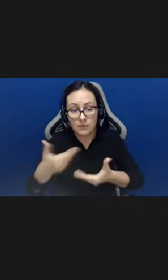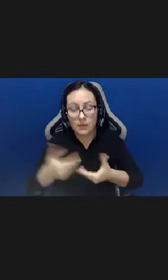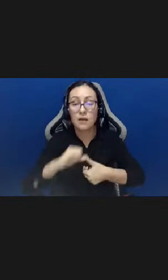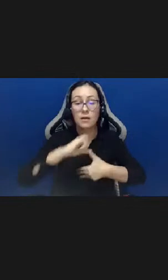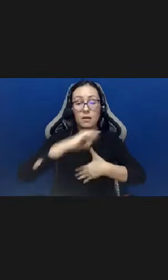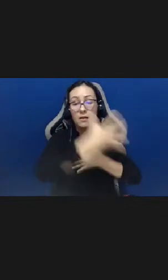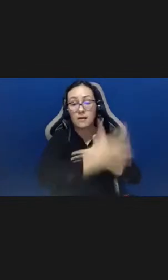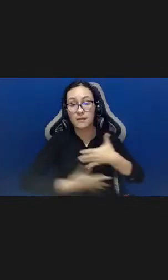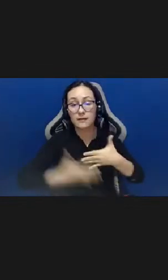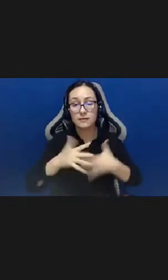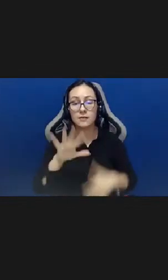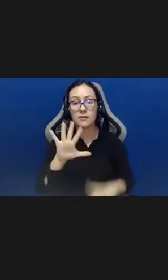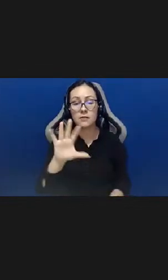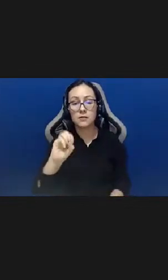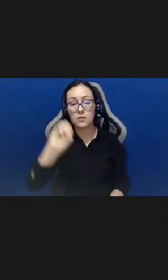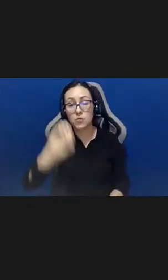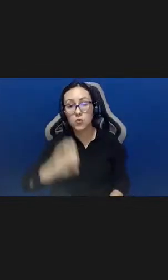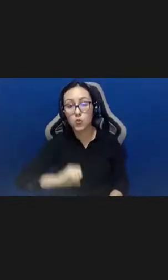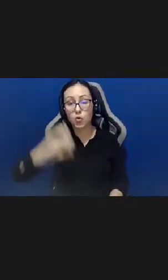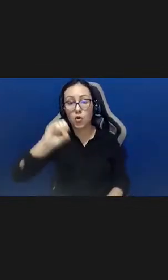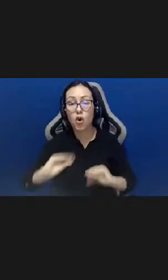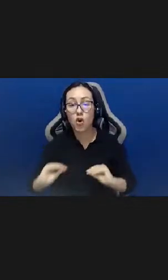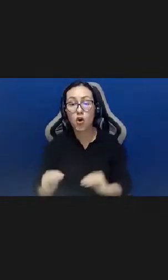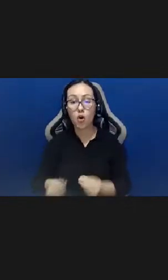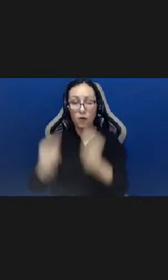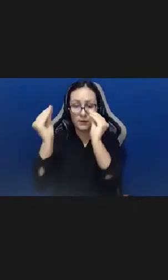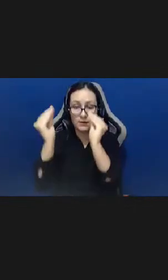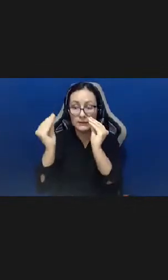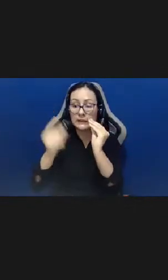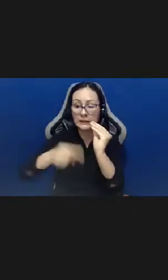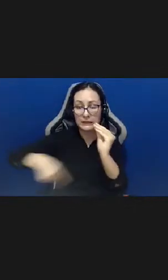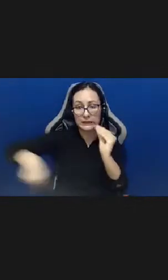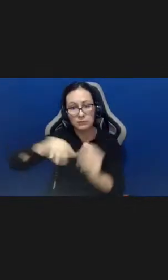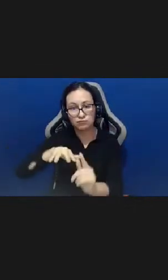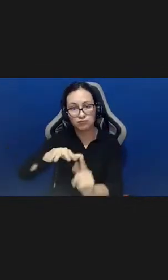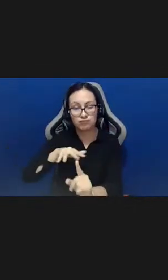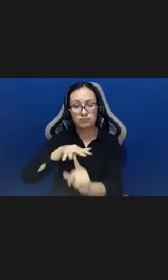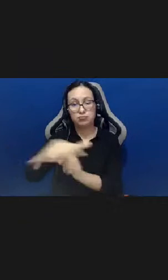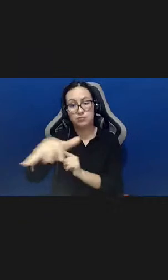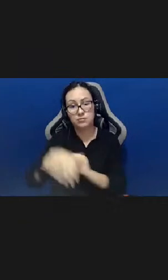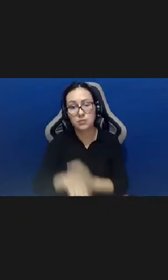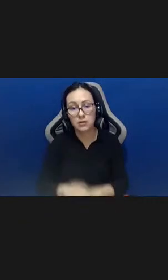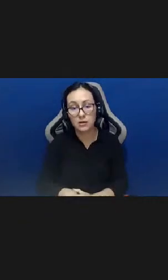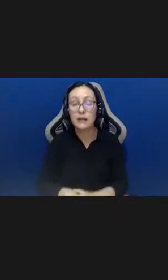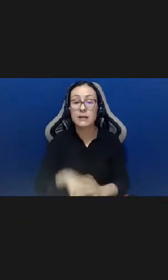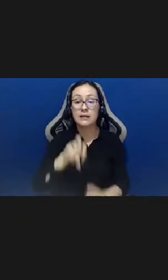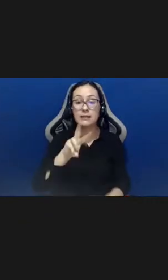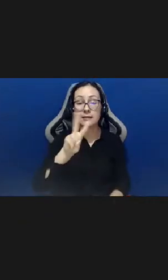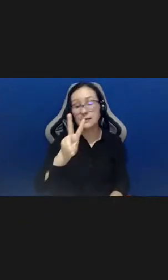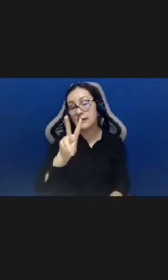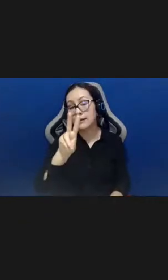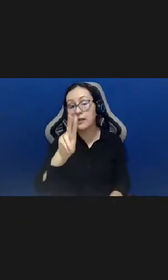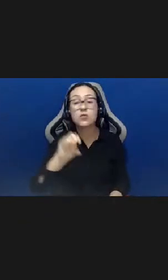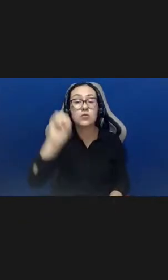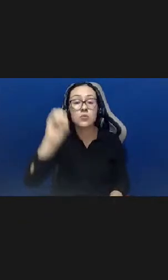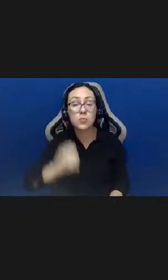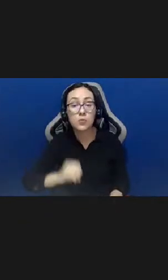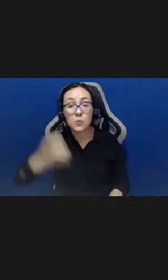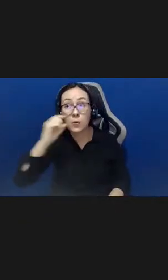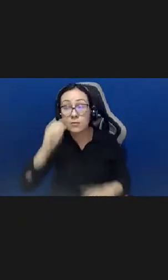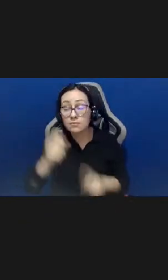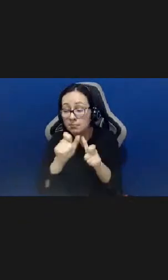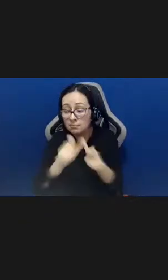countries. It is 32 times the allocated budget, and this imbalance